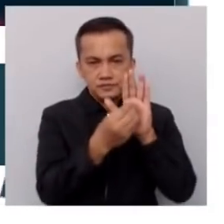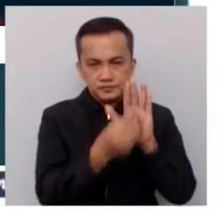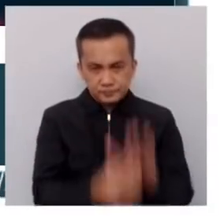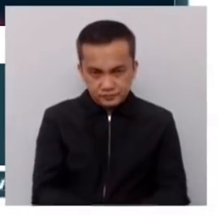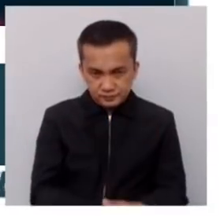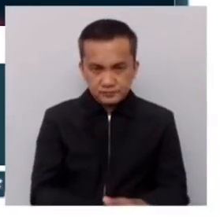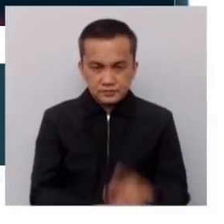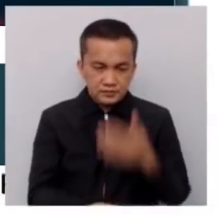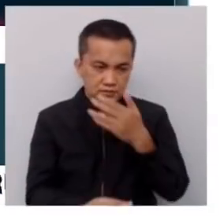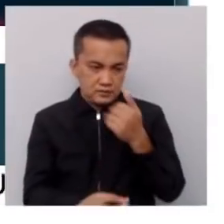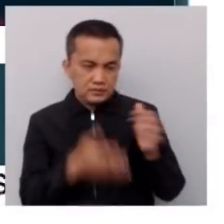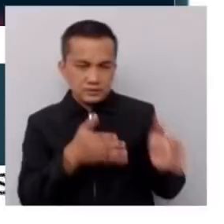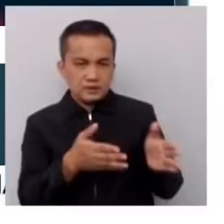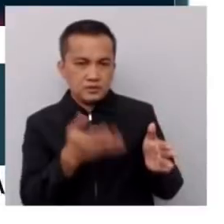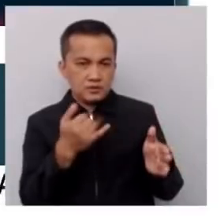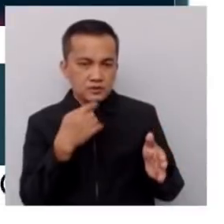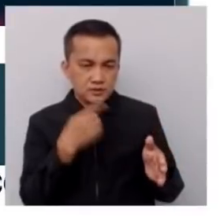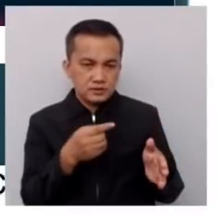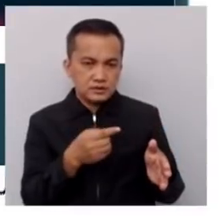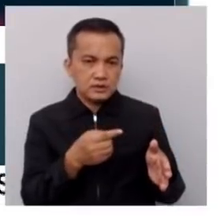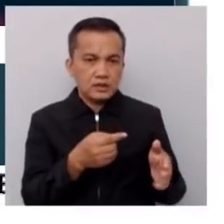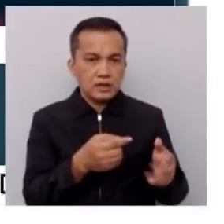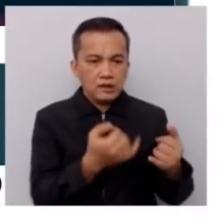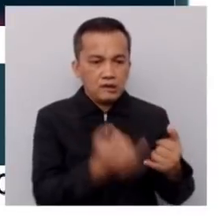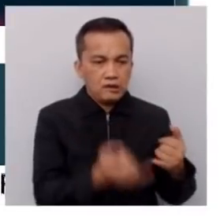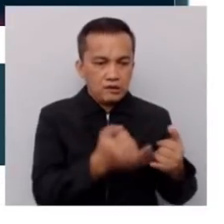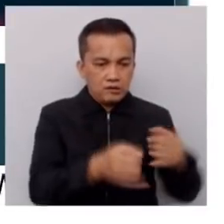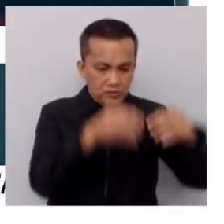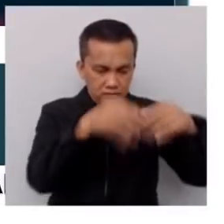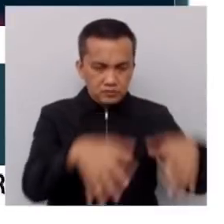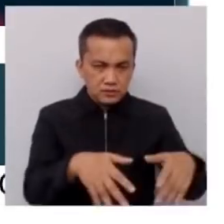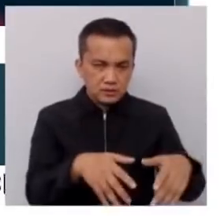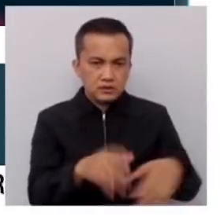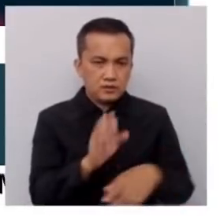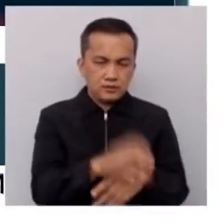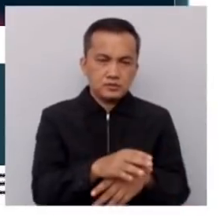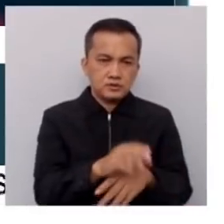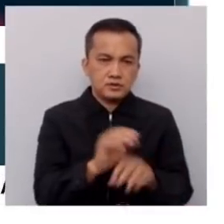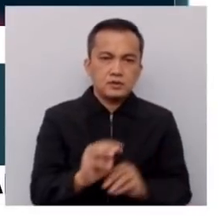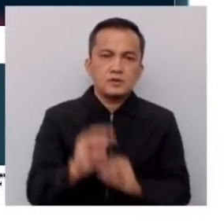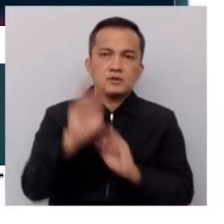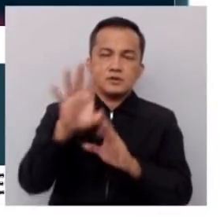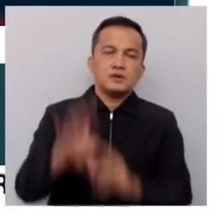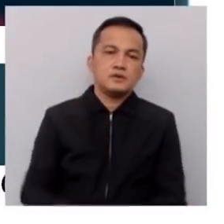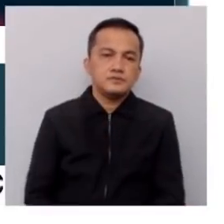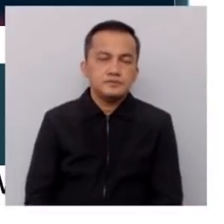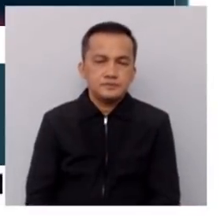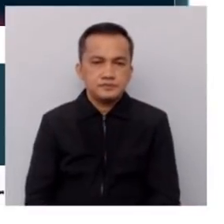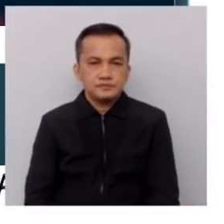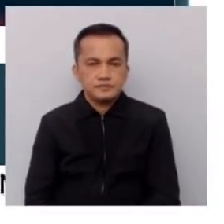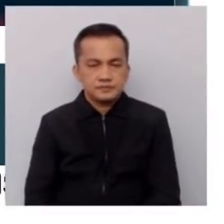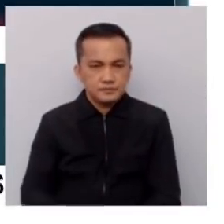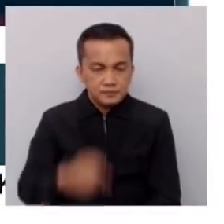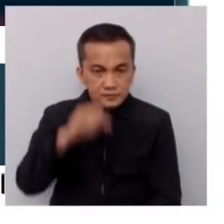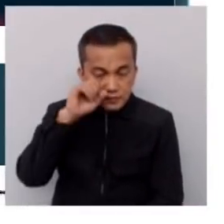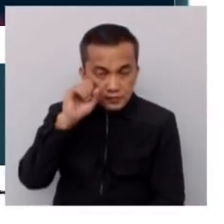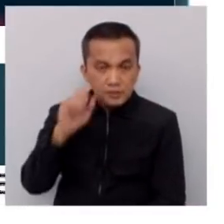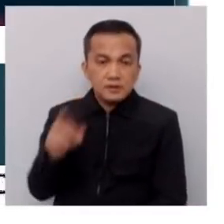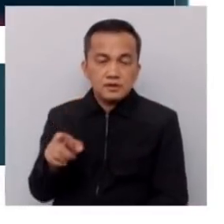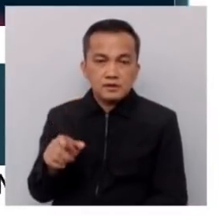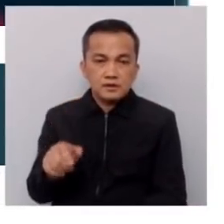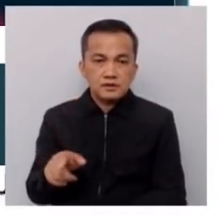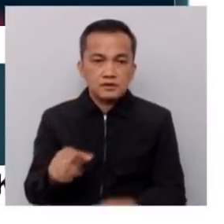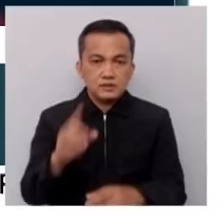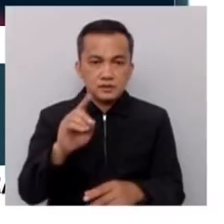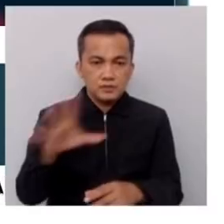Nakakalimutan sila, kaya nga sila nasa laylayan. And that's the reason why napitritan silang mamundok. So for Senator Leila de Lima, she will continue the whole of government